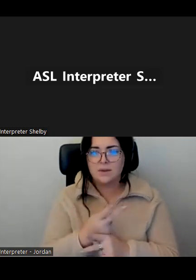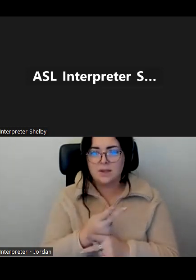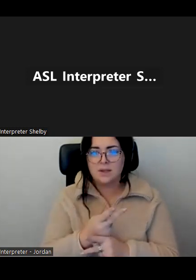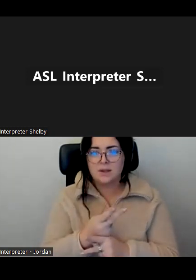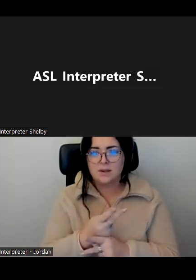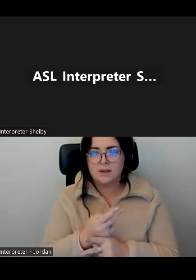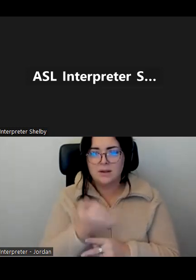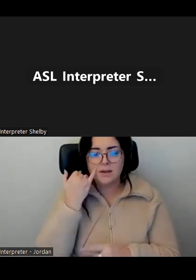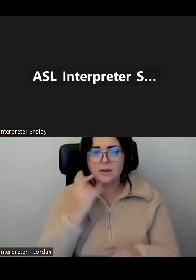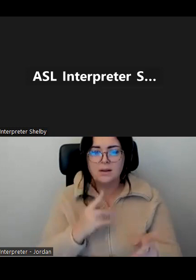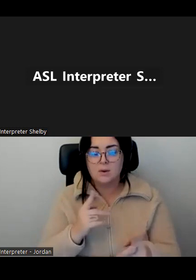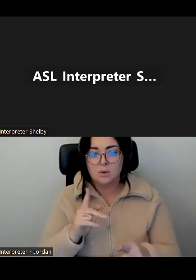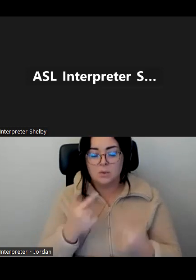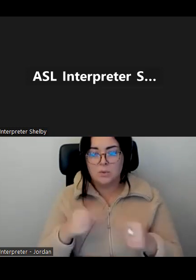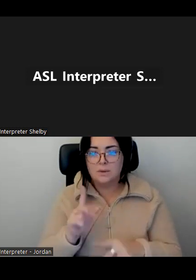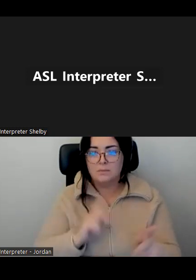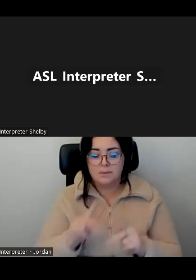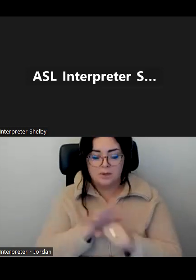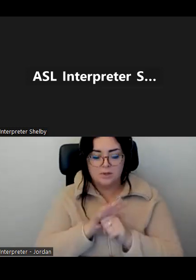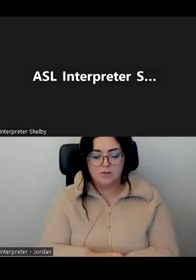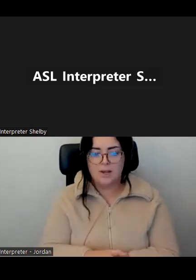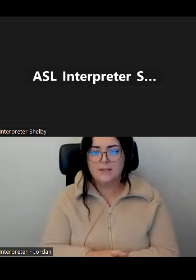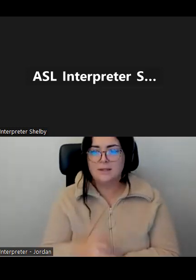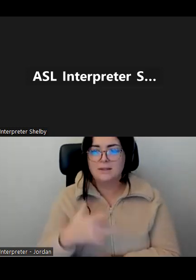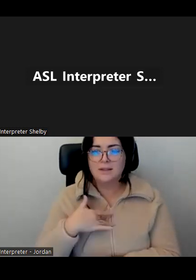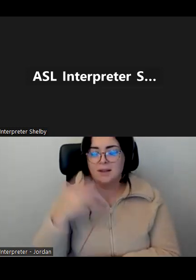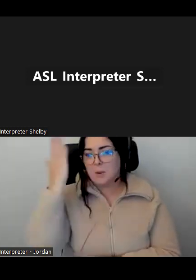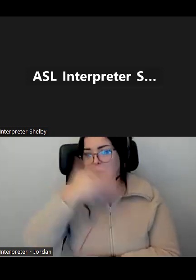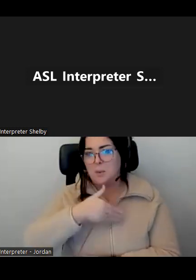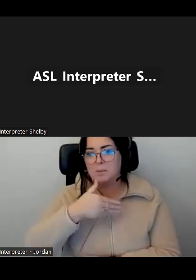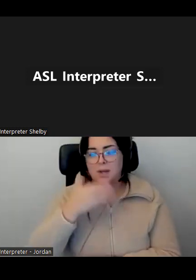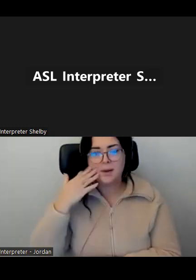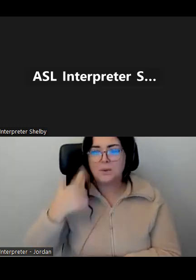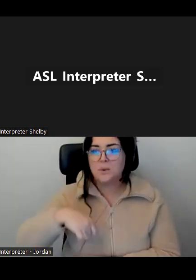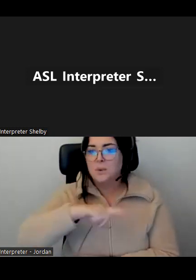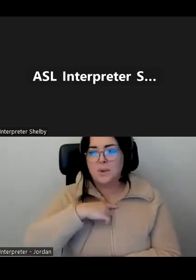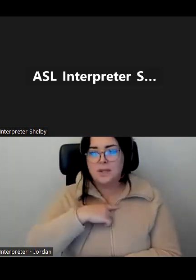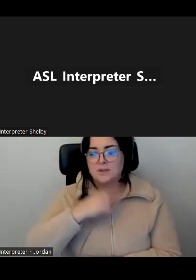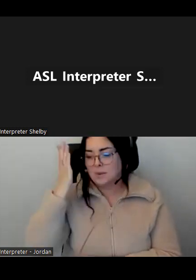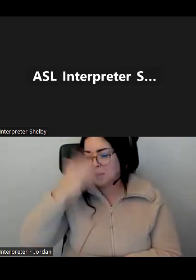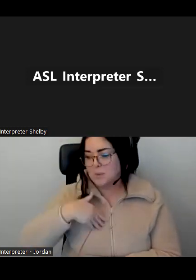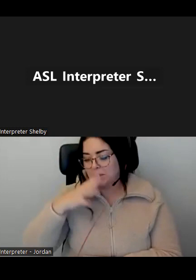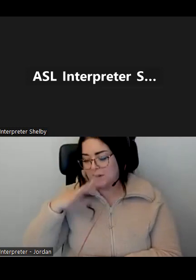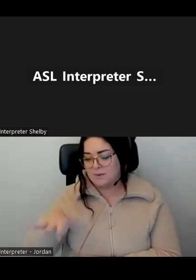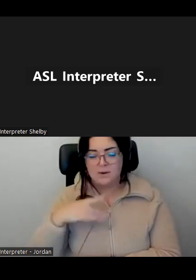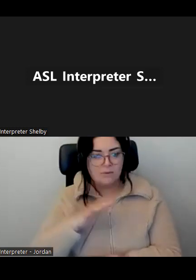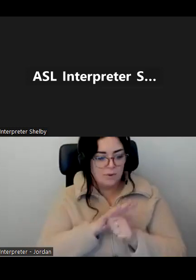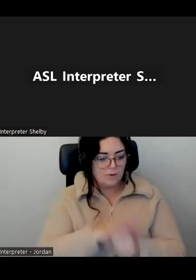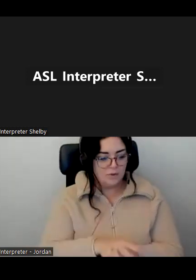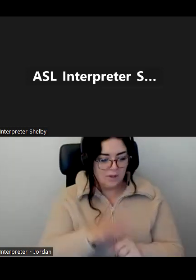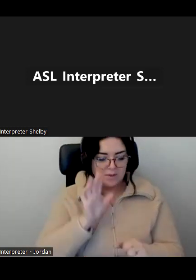is actually something that people overlook. And something that we overlook when we're stressed widely is about the